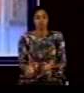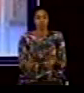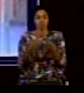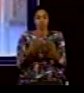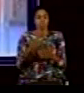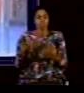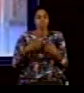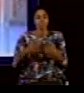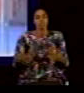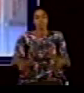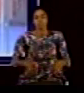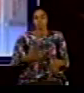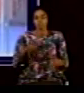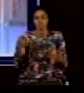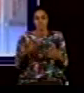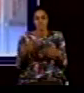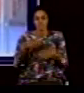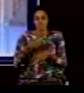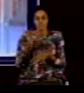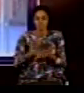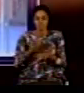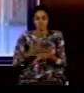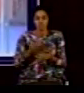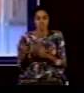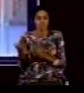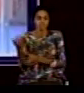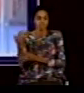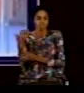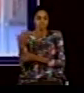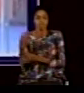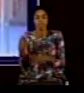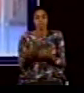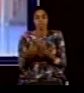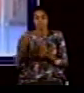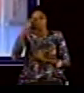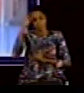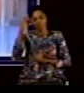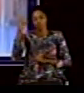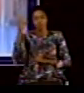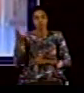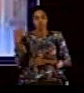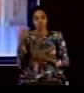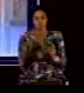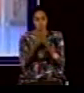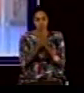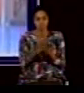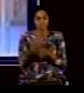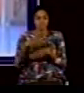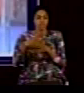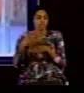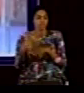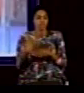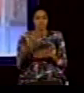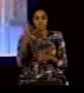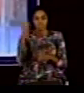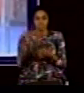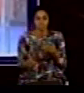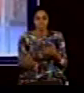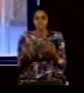bone. So as the man of God was praying, after the last